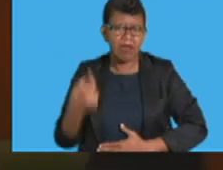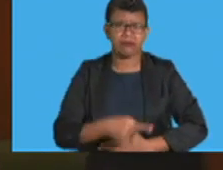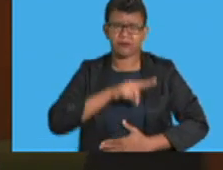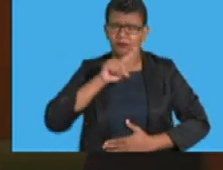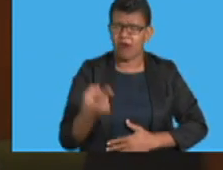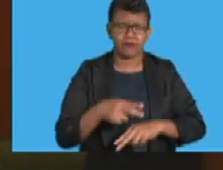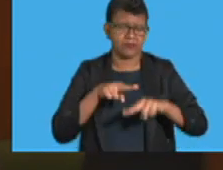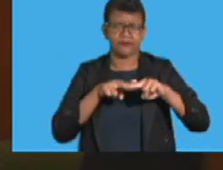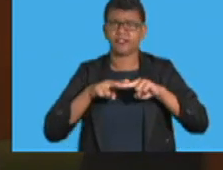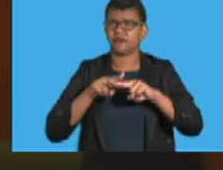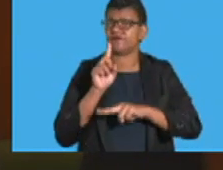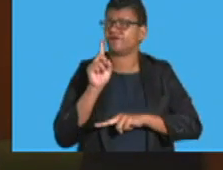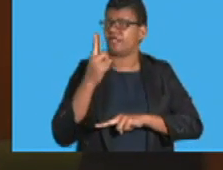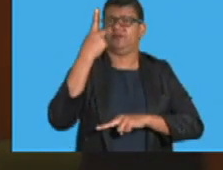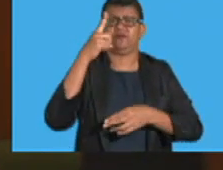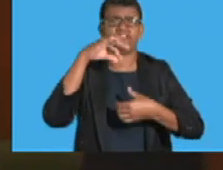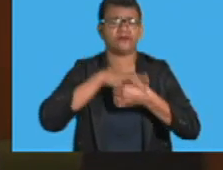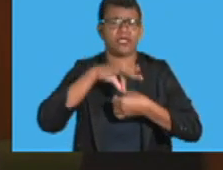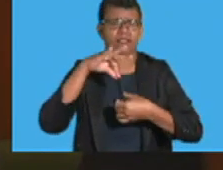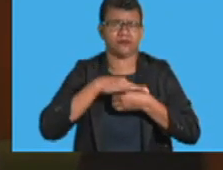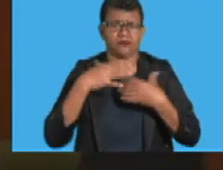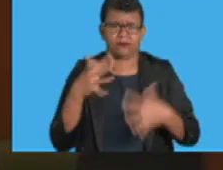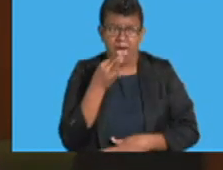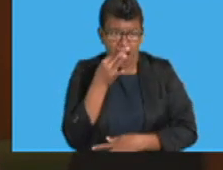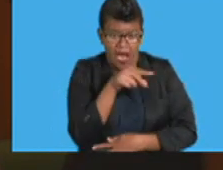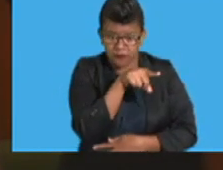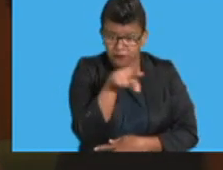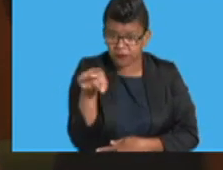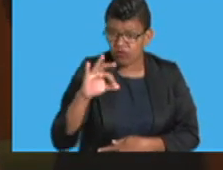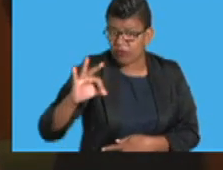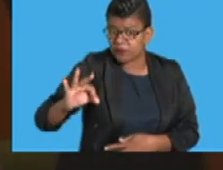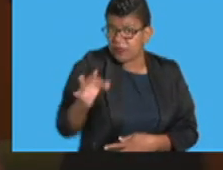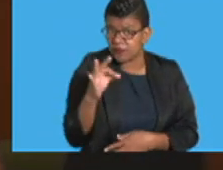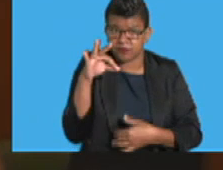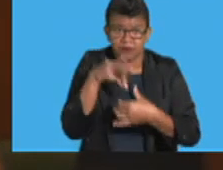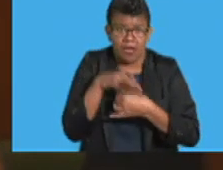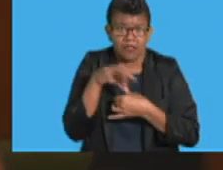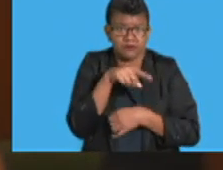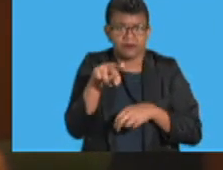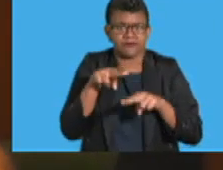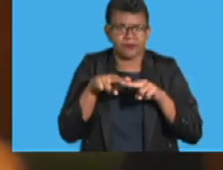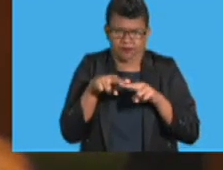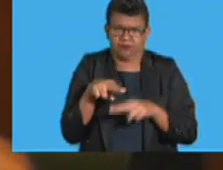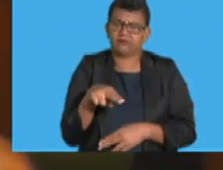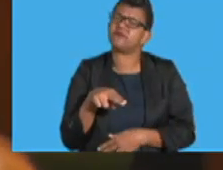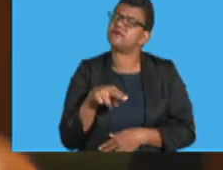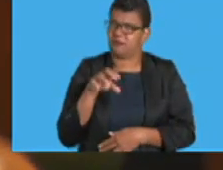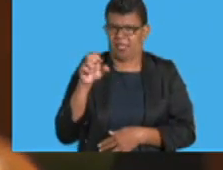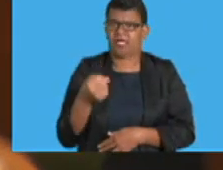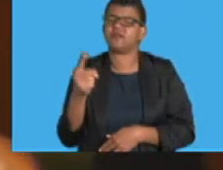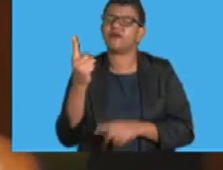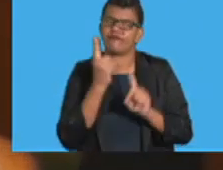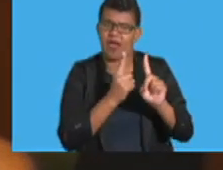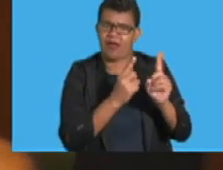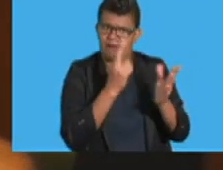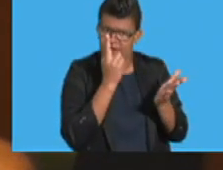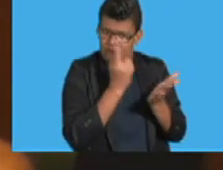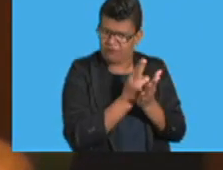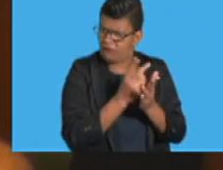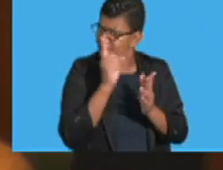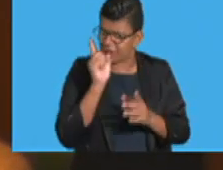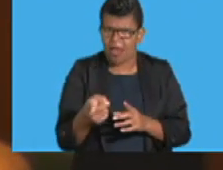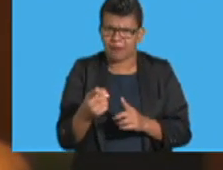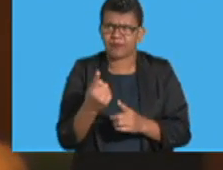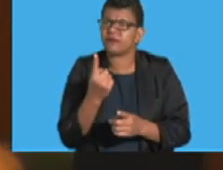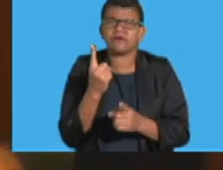ask those that didn't to join us to follow truth instead of lies. Madam Speaker, I'm very happy to speak on women sugarcane farmers.